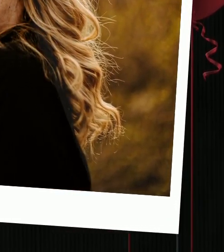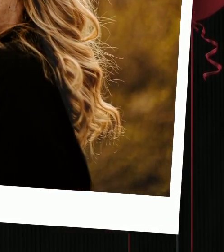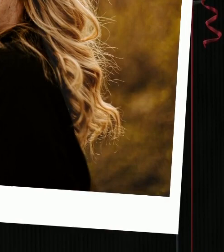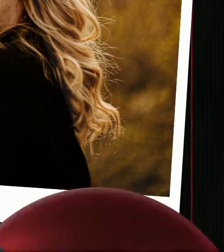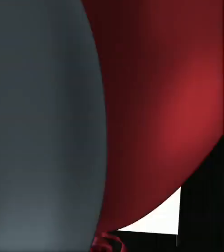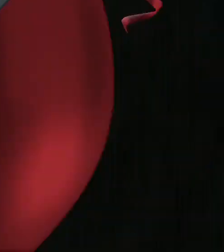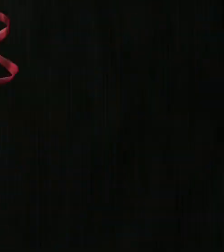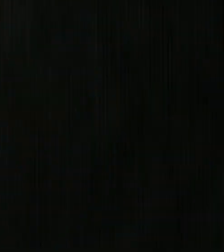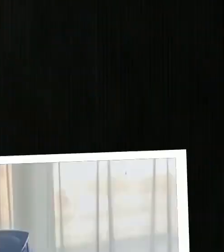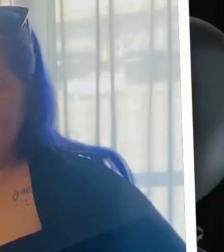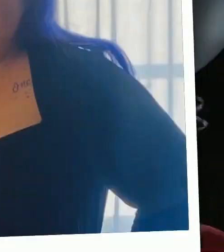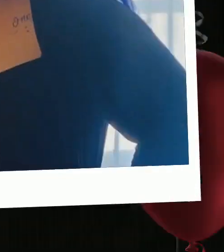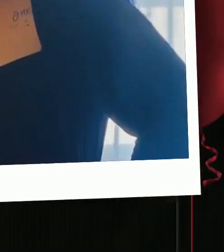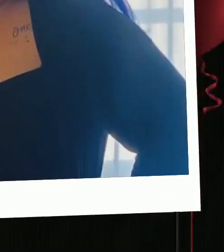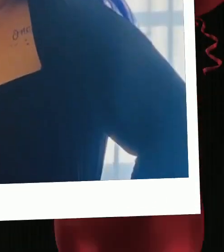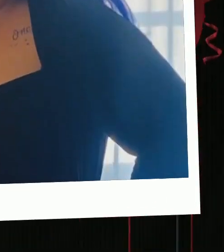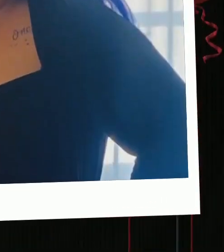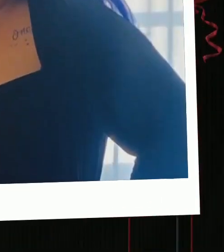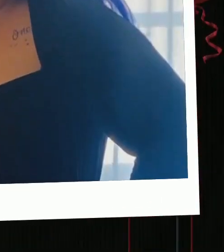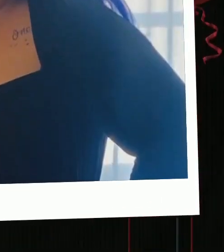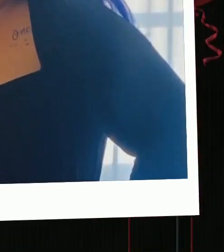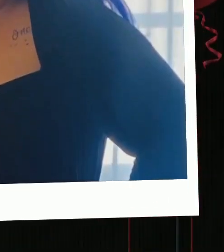laude.